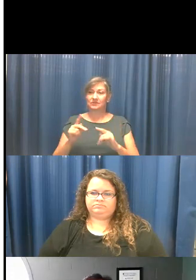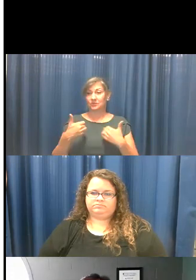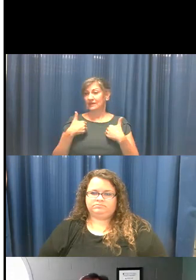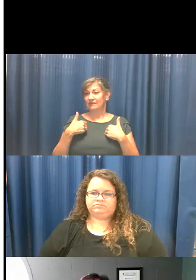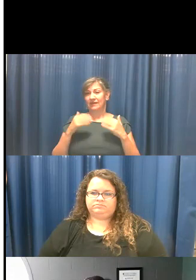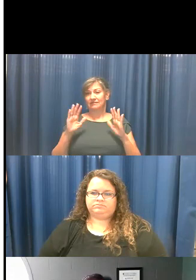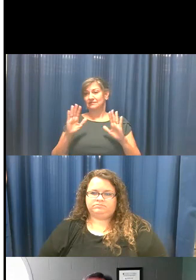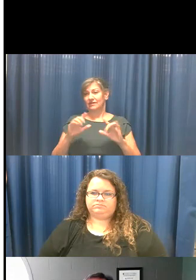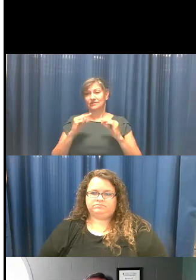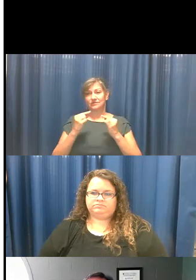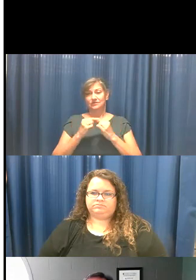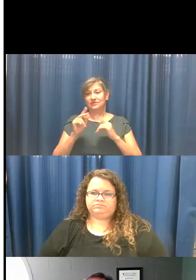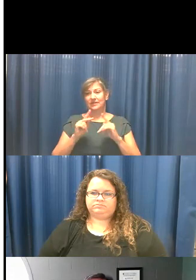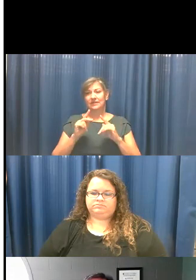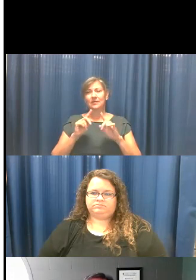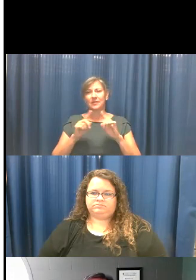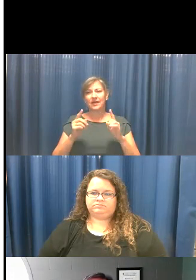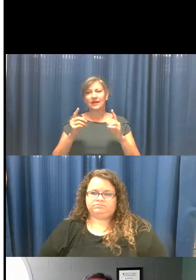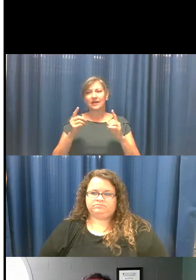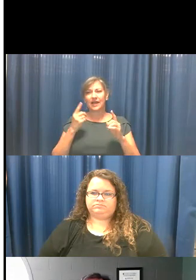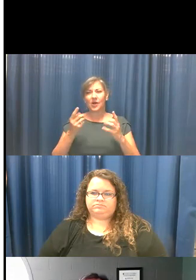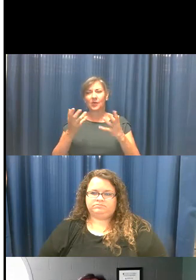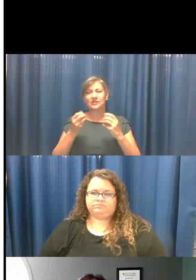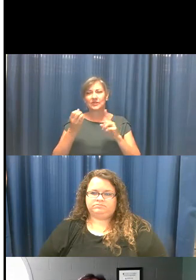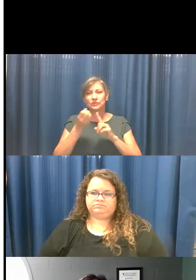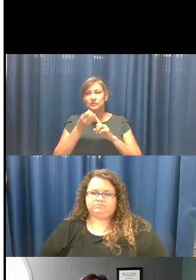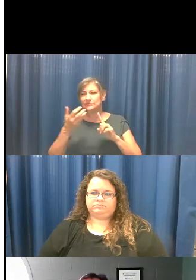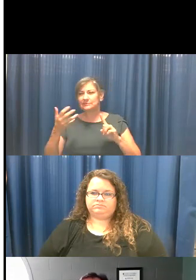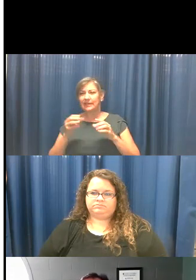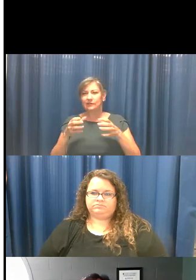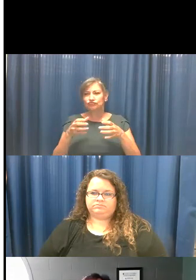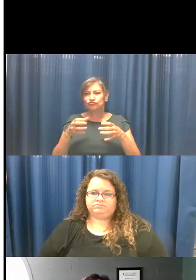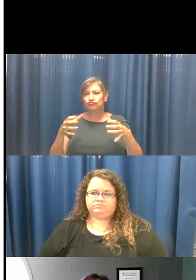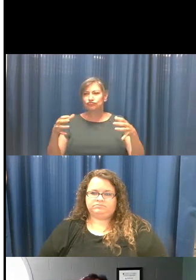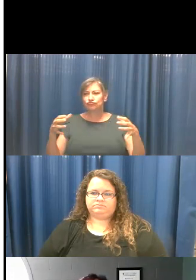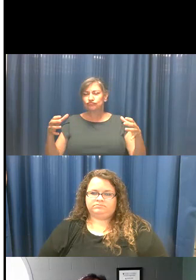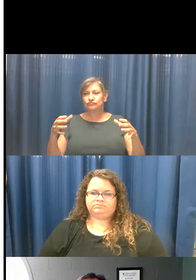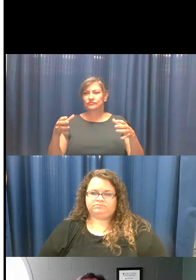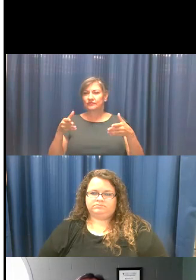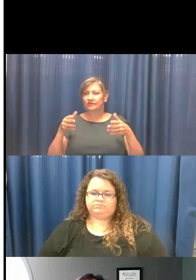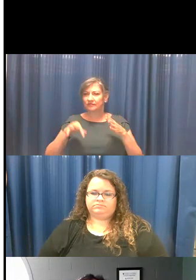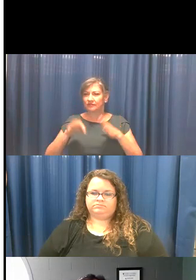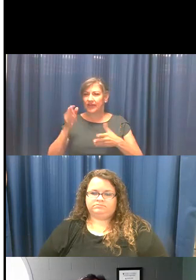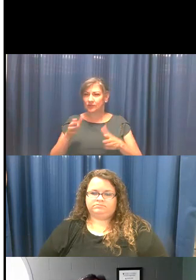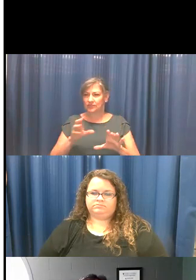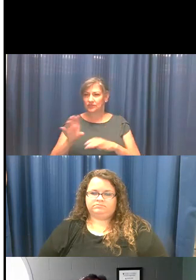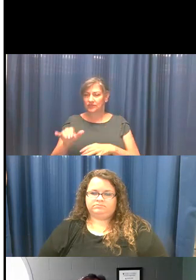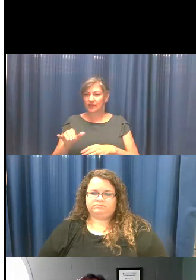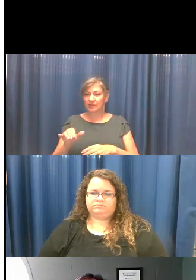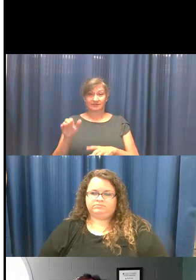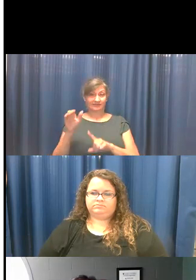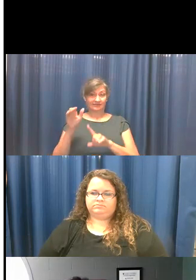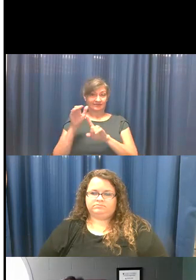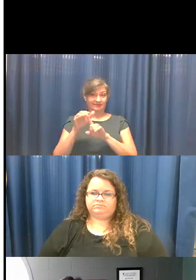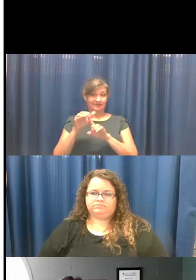people, but I'm always looking to expand the tent and find ways to do that. And as I say that, I want to remind you that going back to